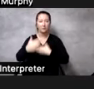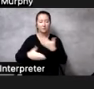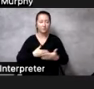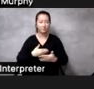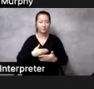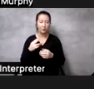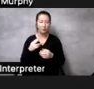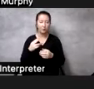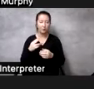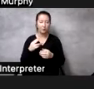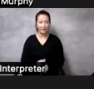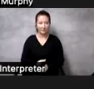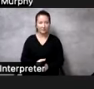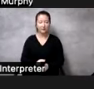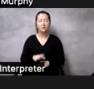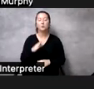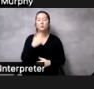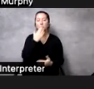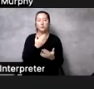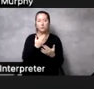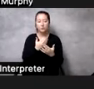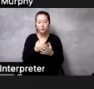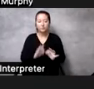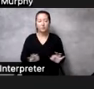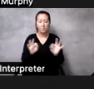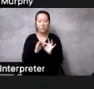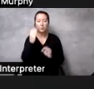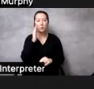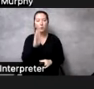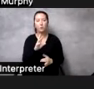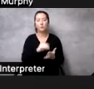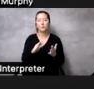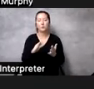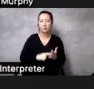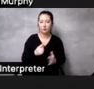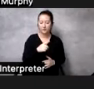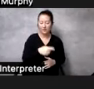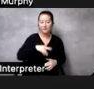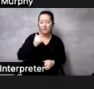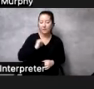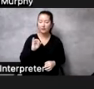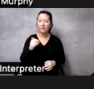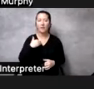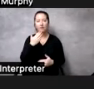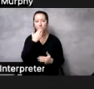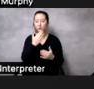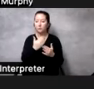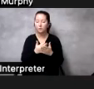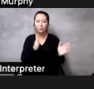sure that your student researchers feel like they are in a rhythm of regular